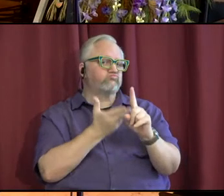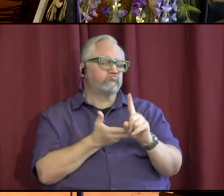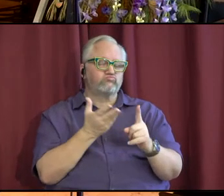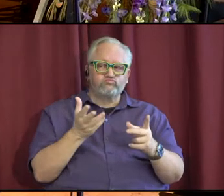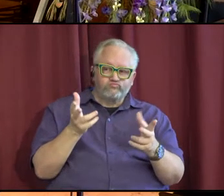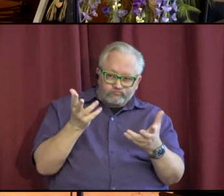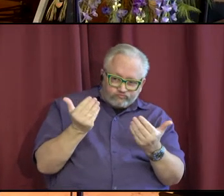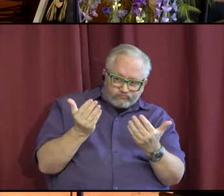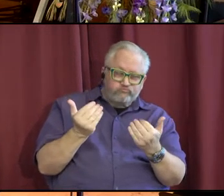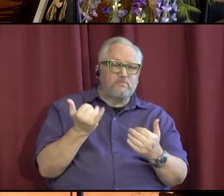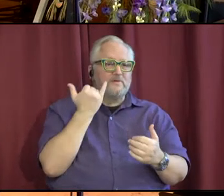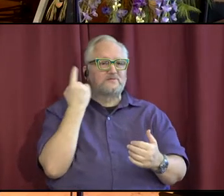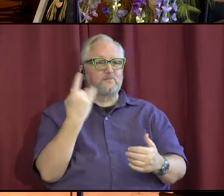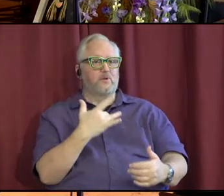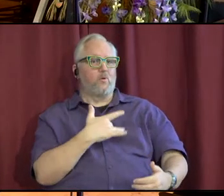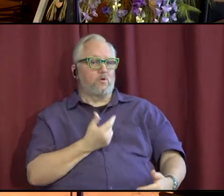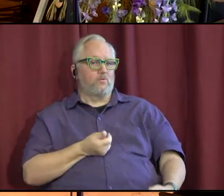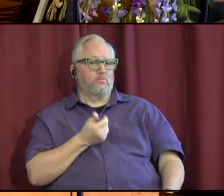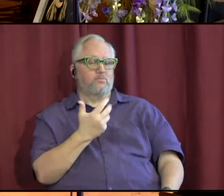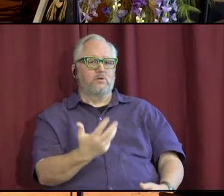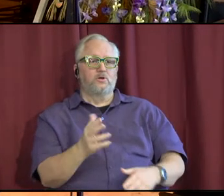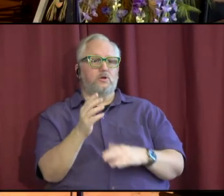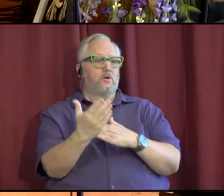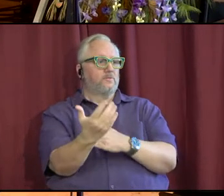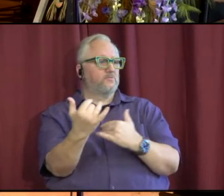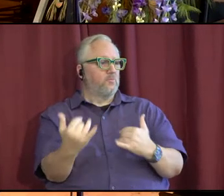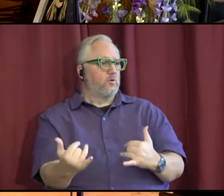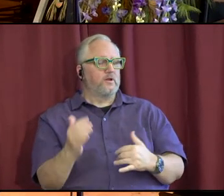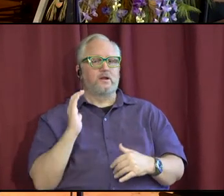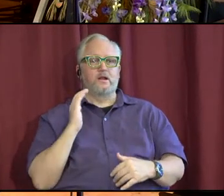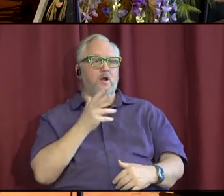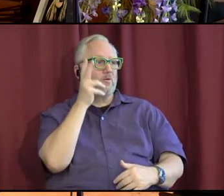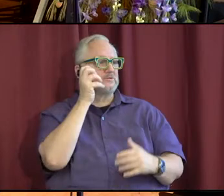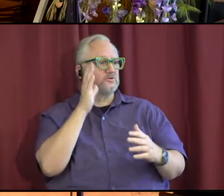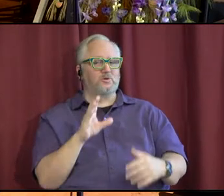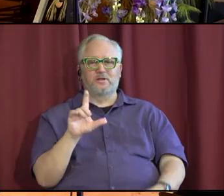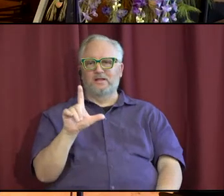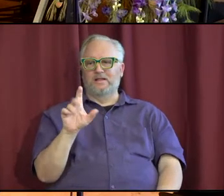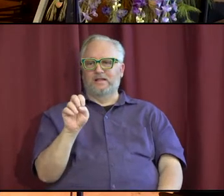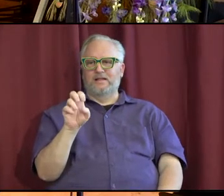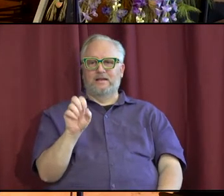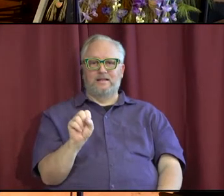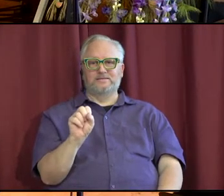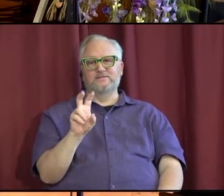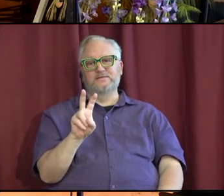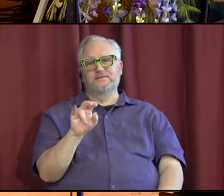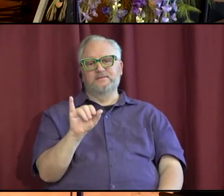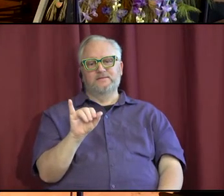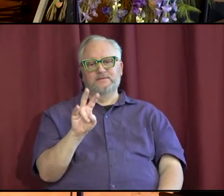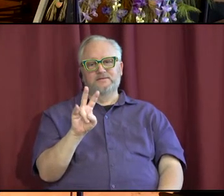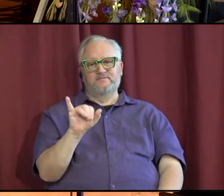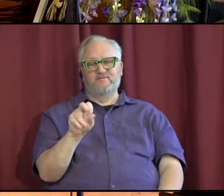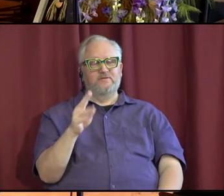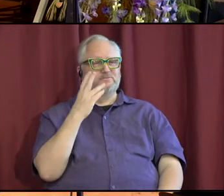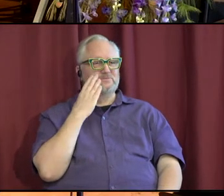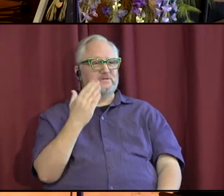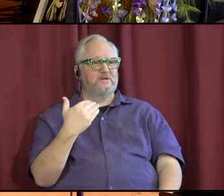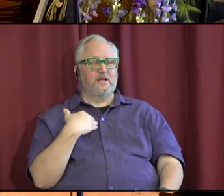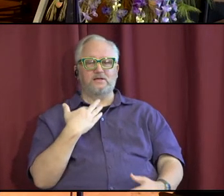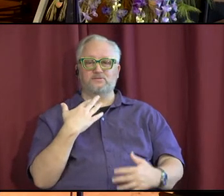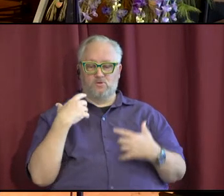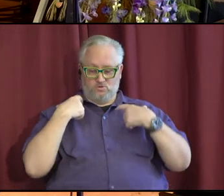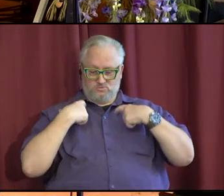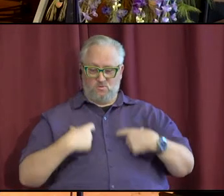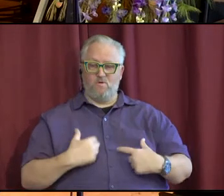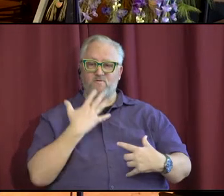heart. And this morning our listener is Les. You'll see that he has a colorful scarf on, and you can